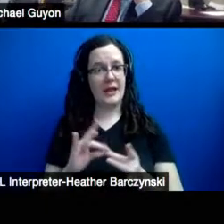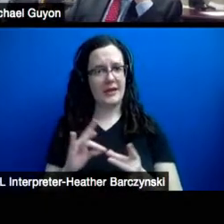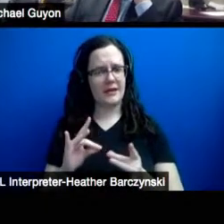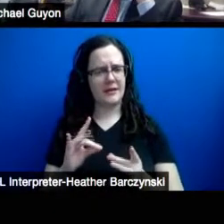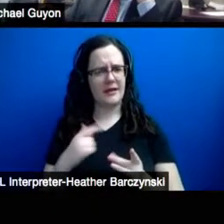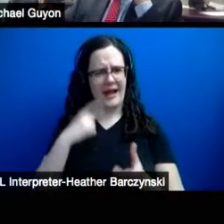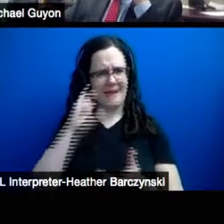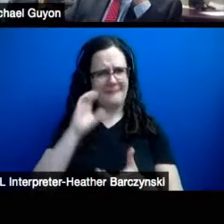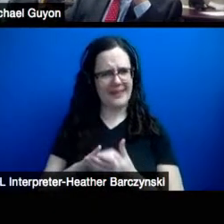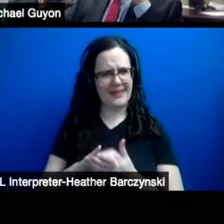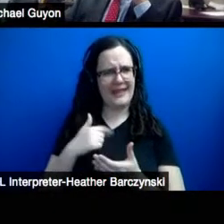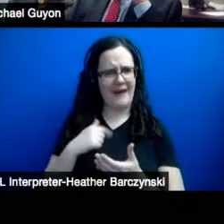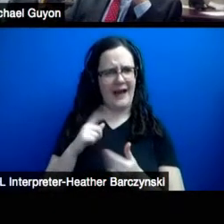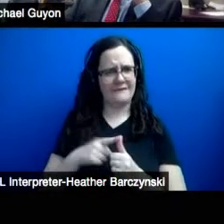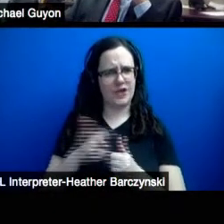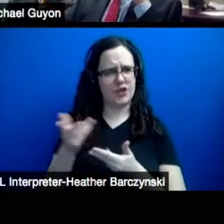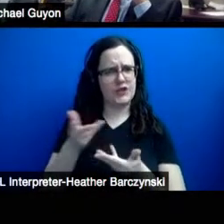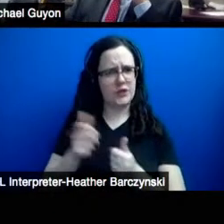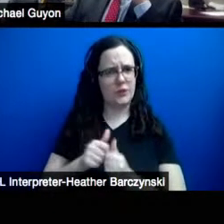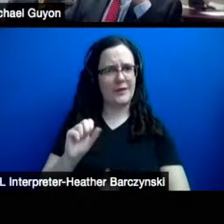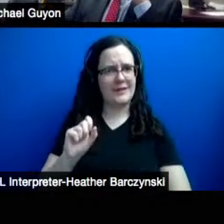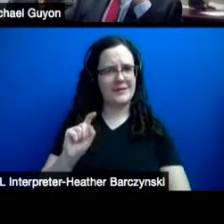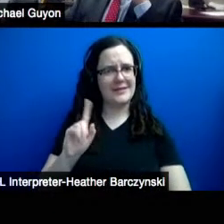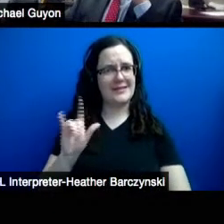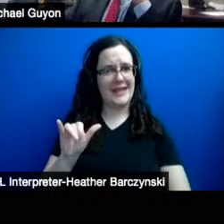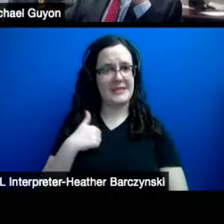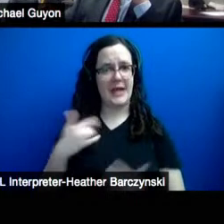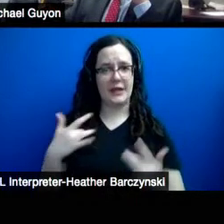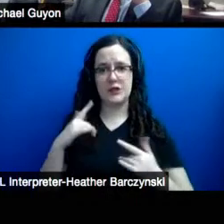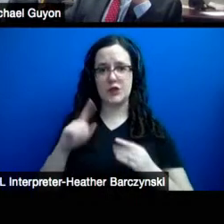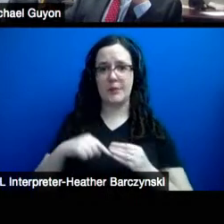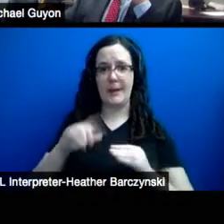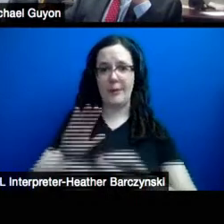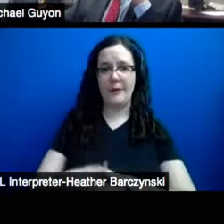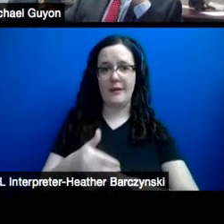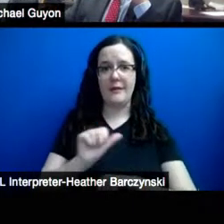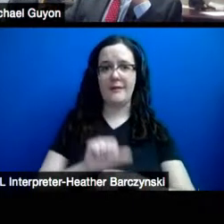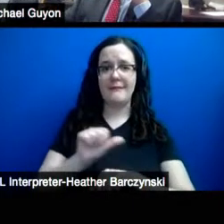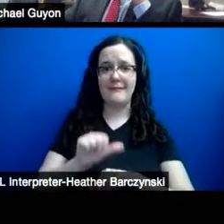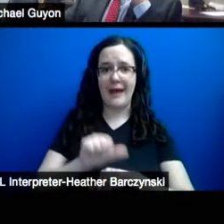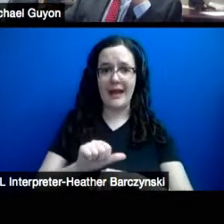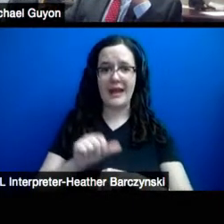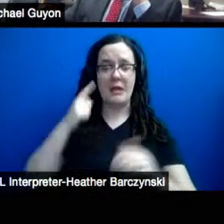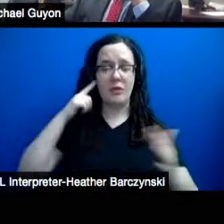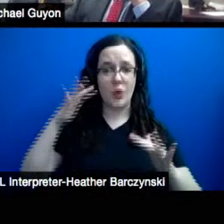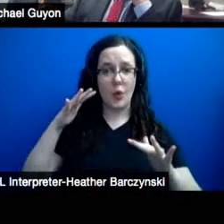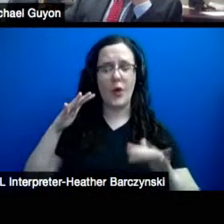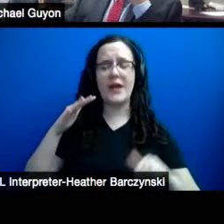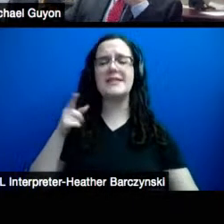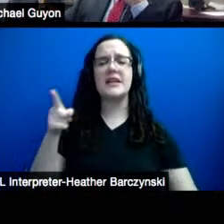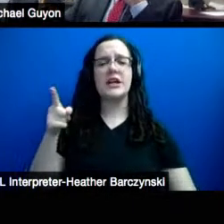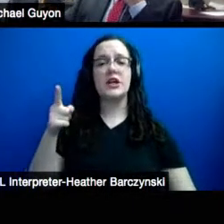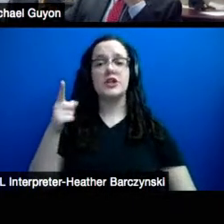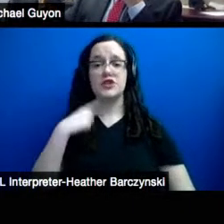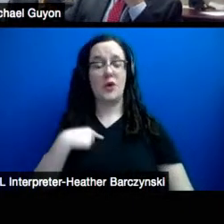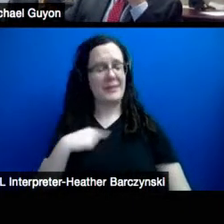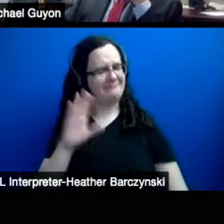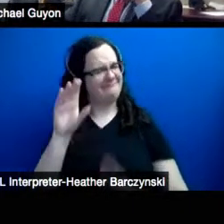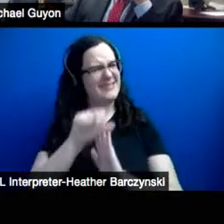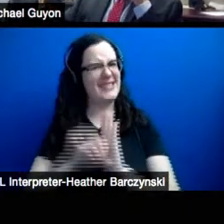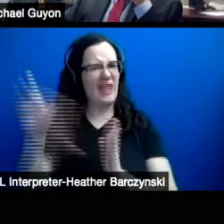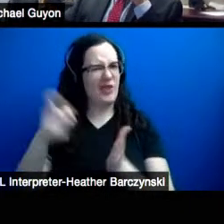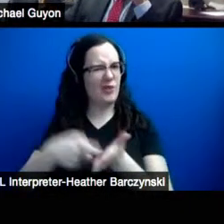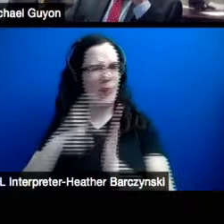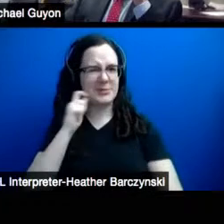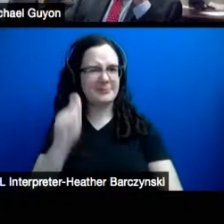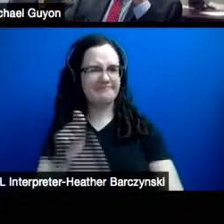originally, about my concerns about the night noise, I was told this is a requirement from the state. period. That's what I was told. Like the state is requiring